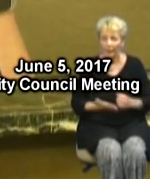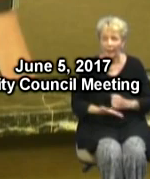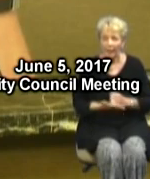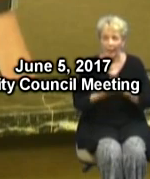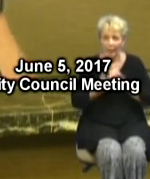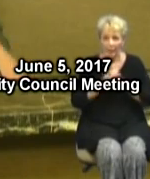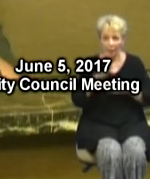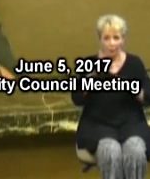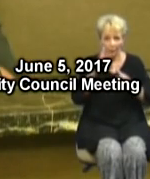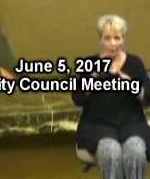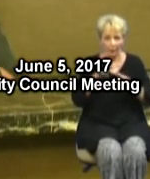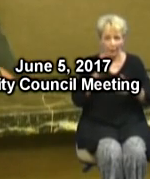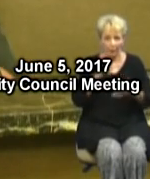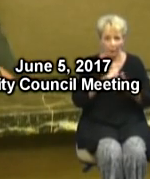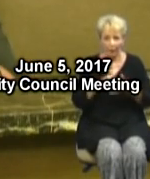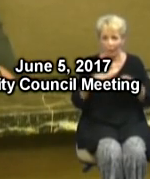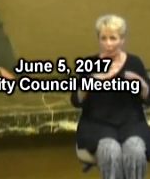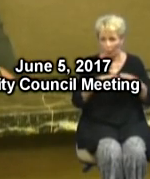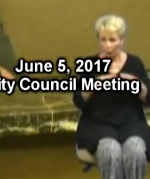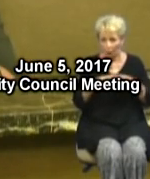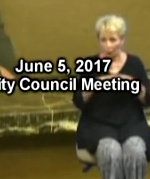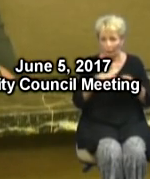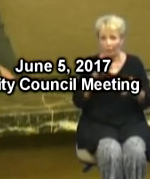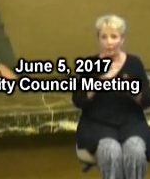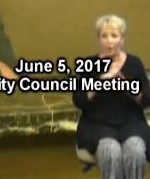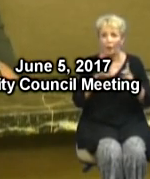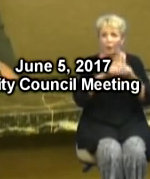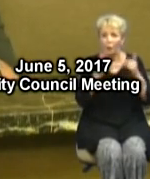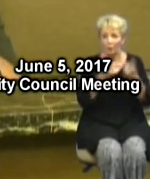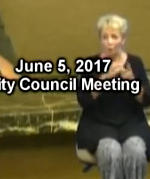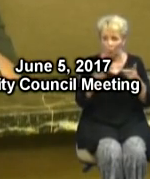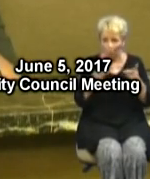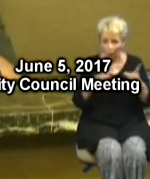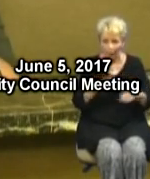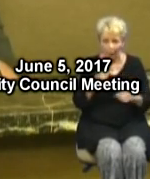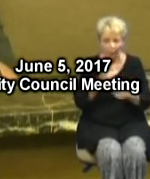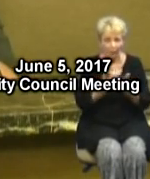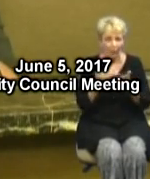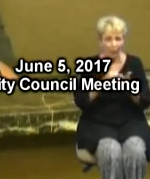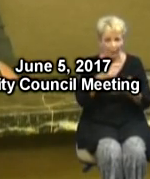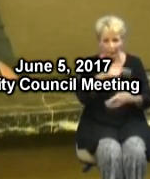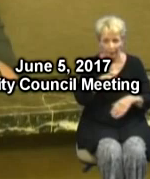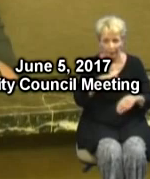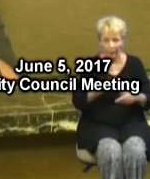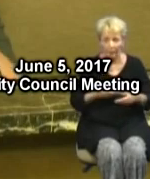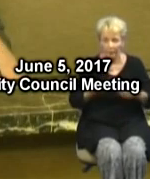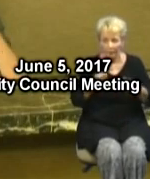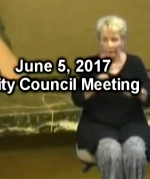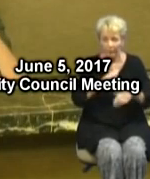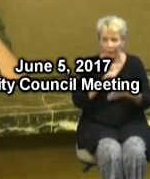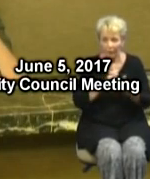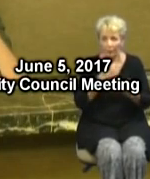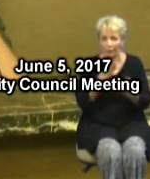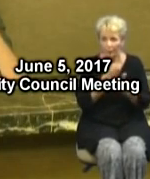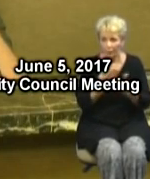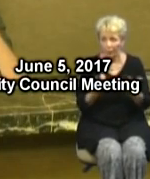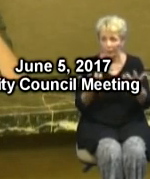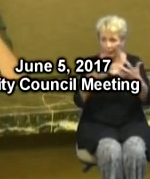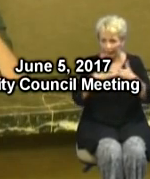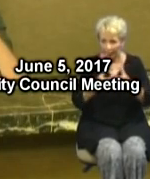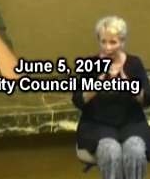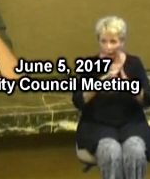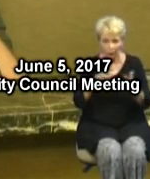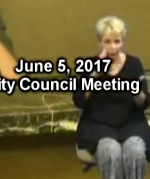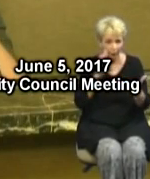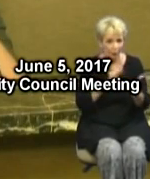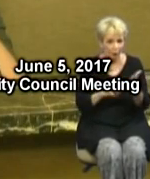those people sitting over there in that corner, the department directors, and everything that they put into putting this budget together, the